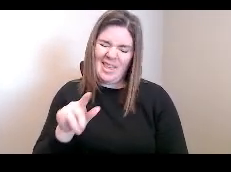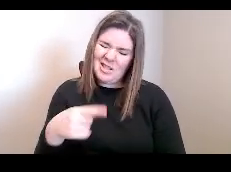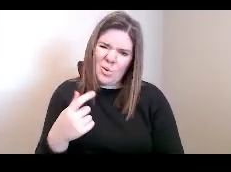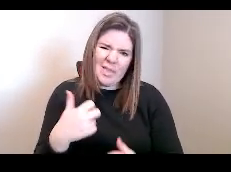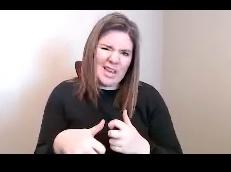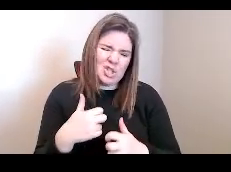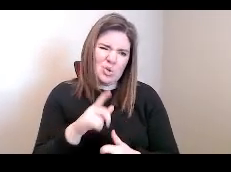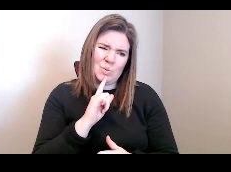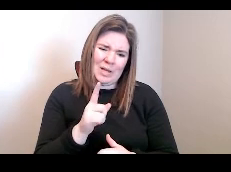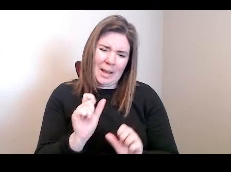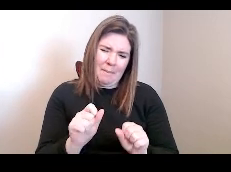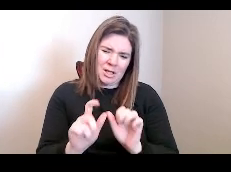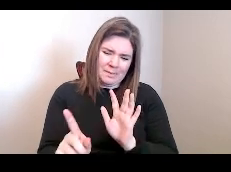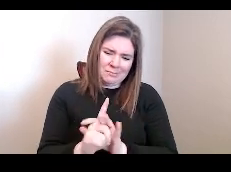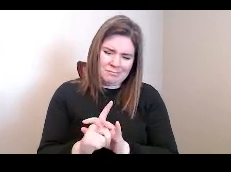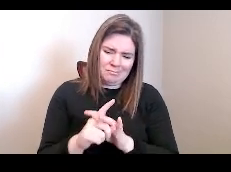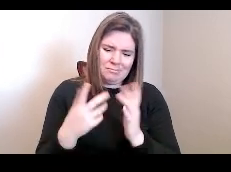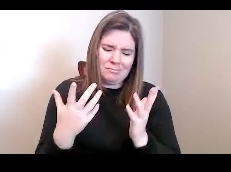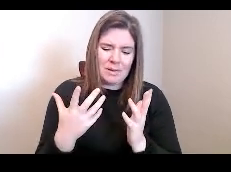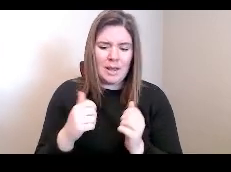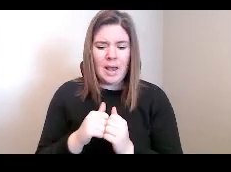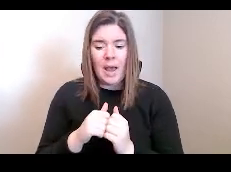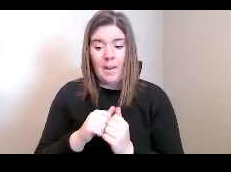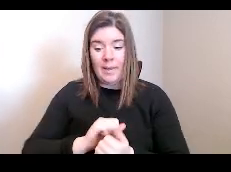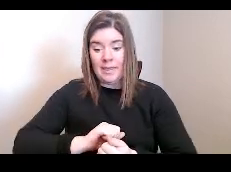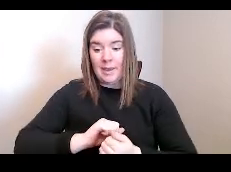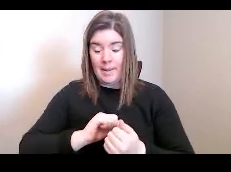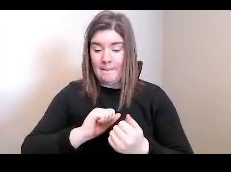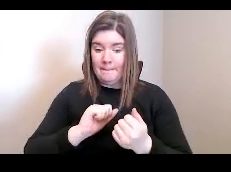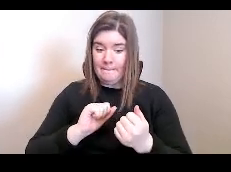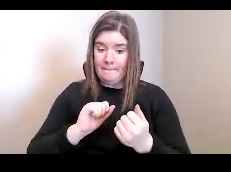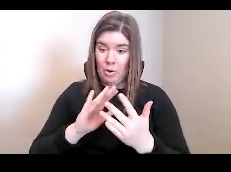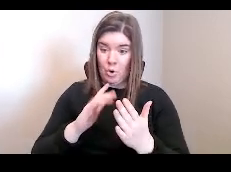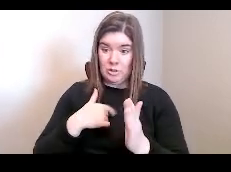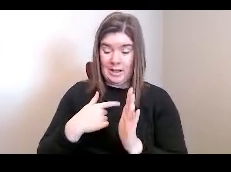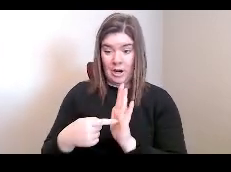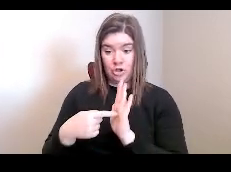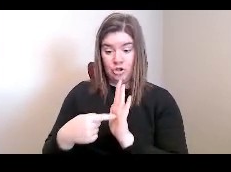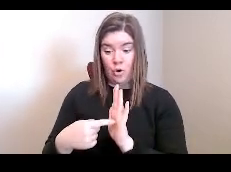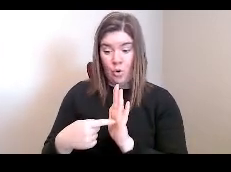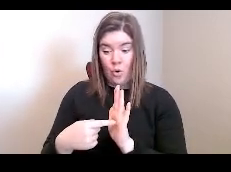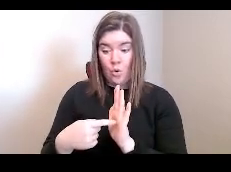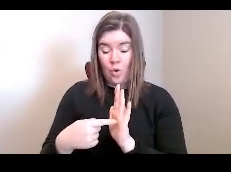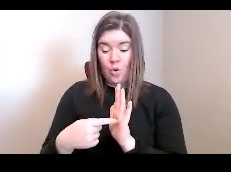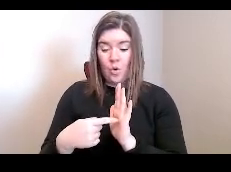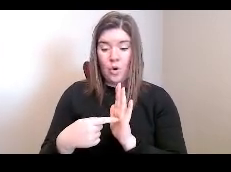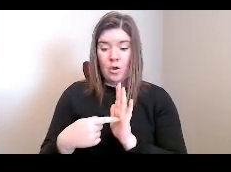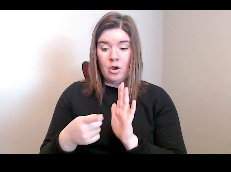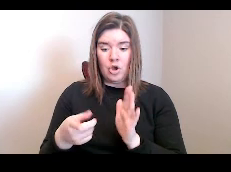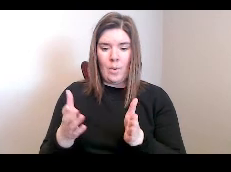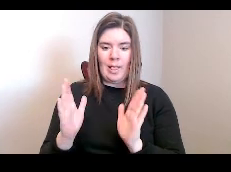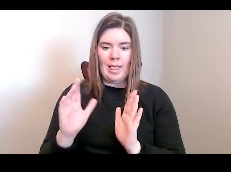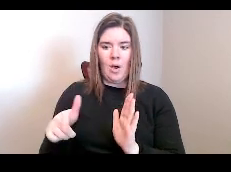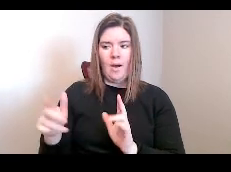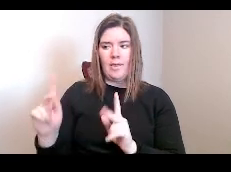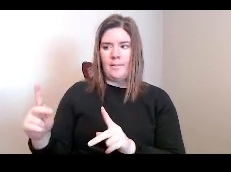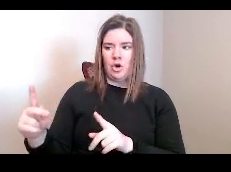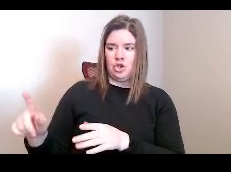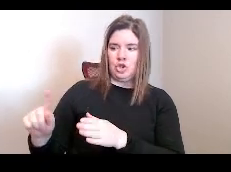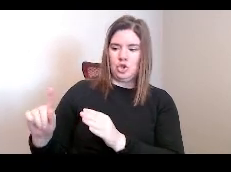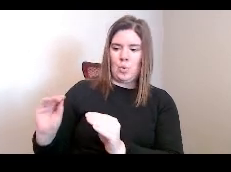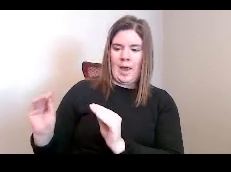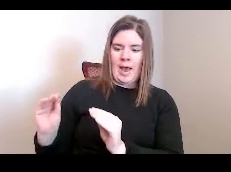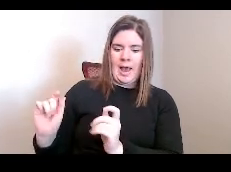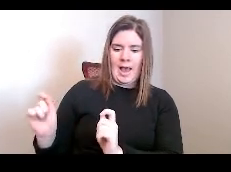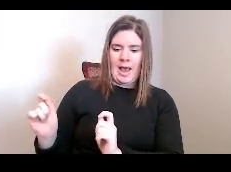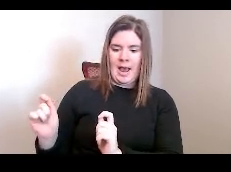that. The approach that I demonstrated, would allow somebody else to edit that grouping